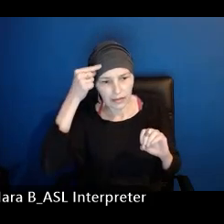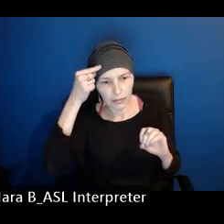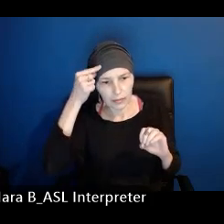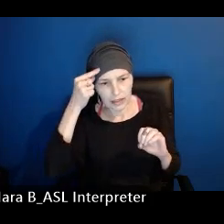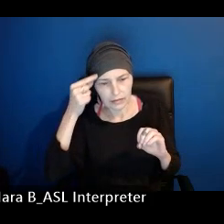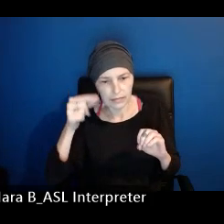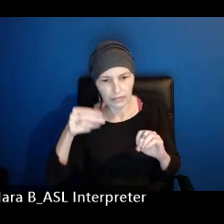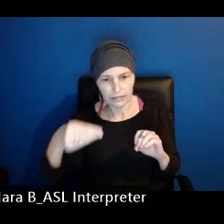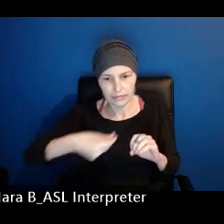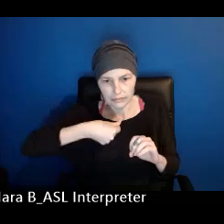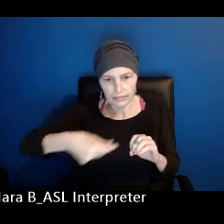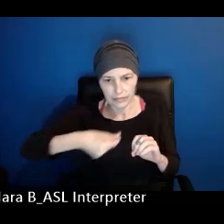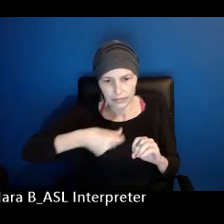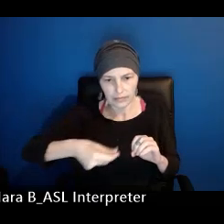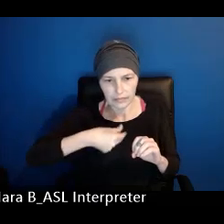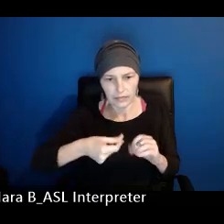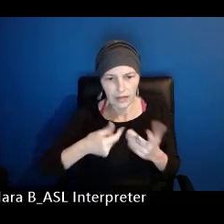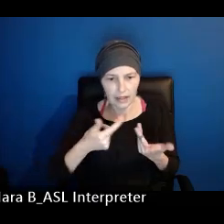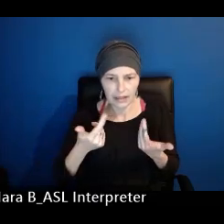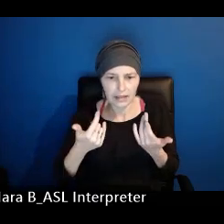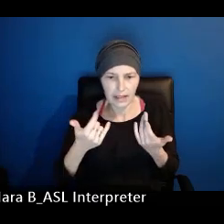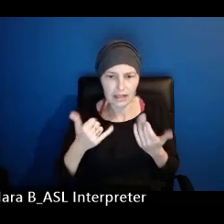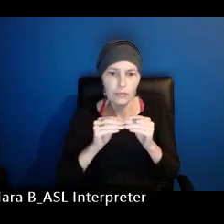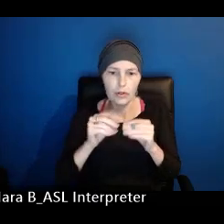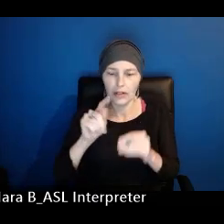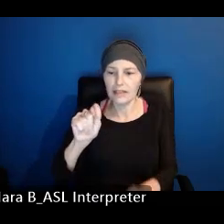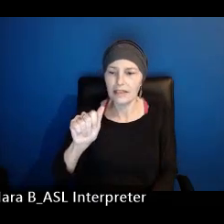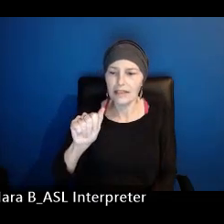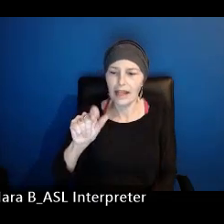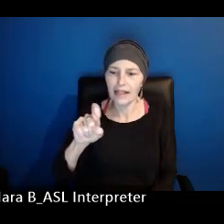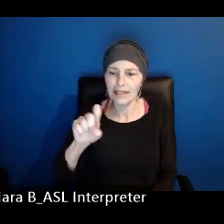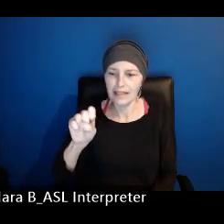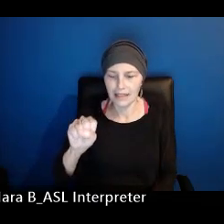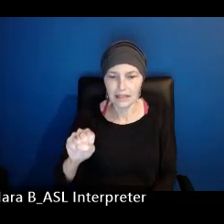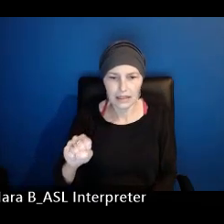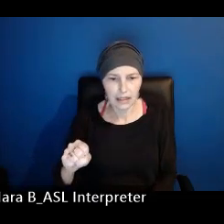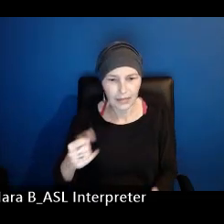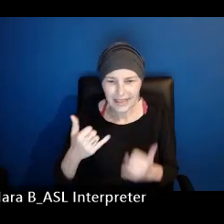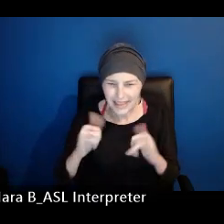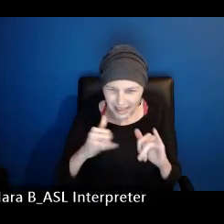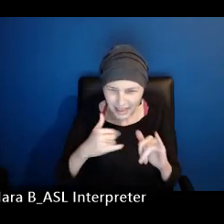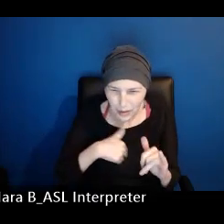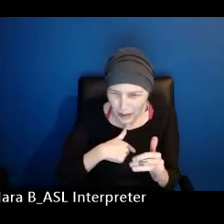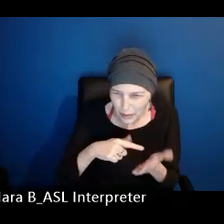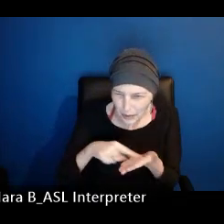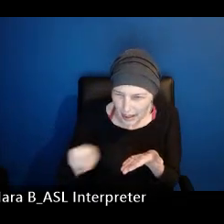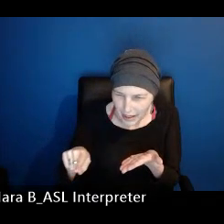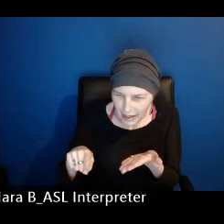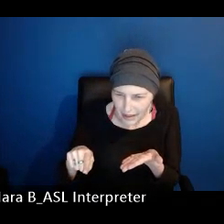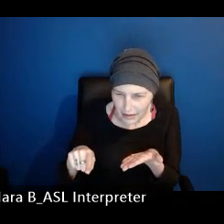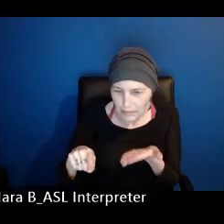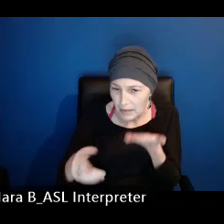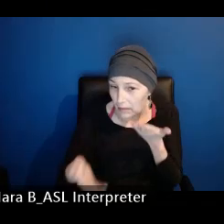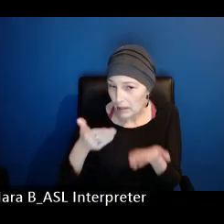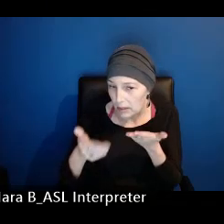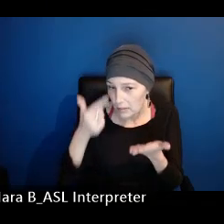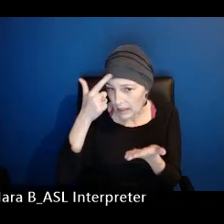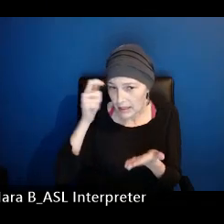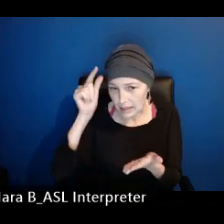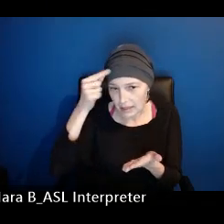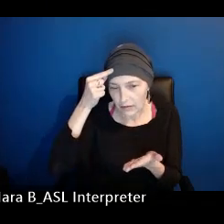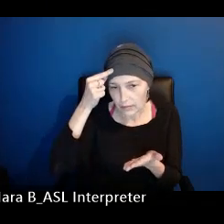still paying for it, just in a roundabout way. Not to mention, could this be because Gavin Newsom, his